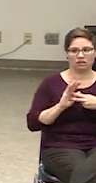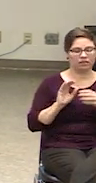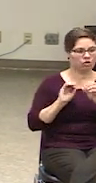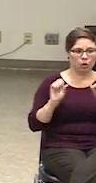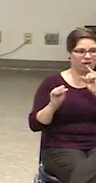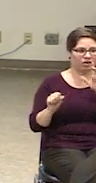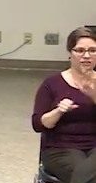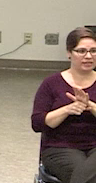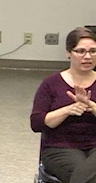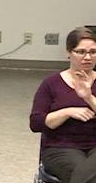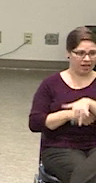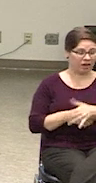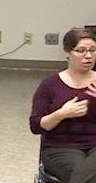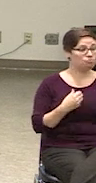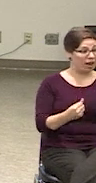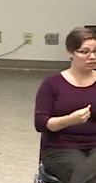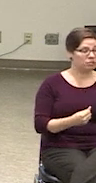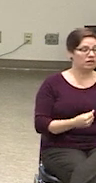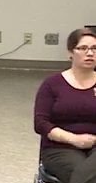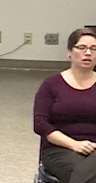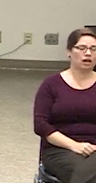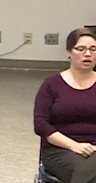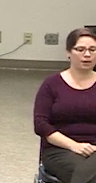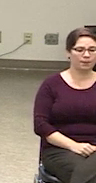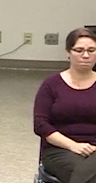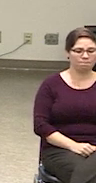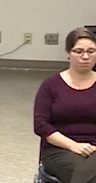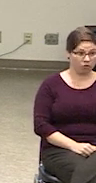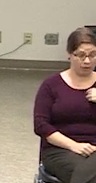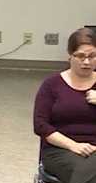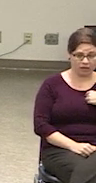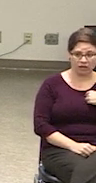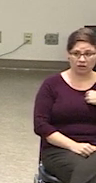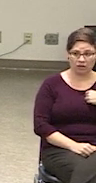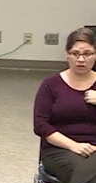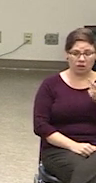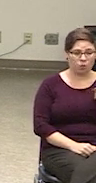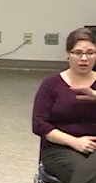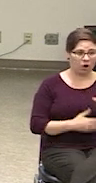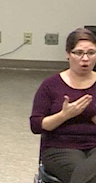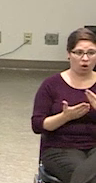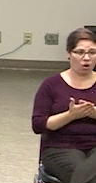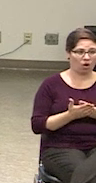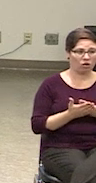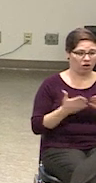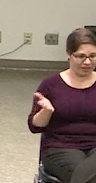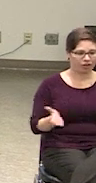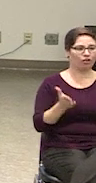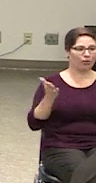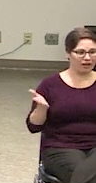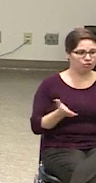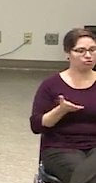Bravest space, I see it as a space in we all are encouraged to step